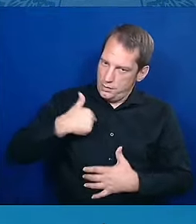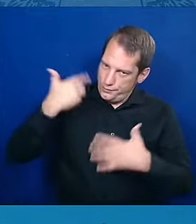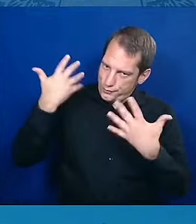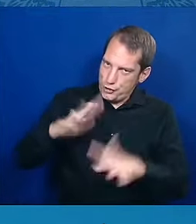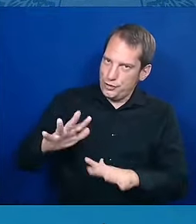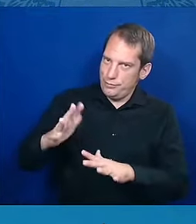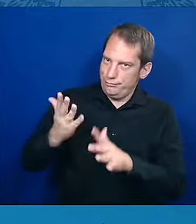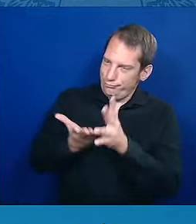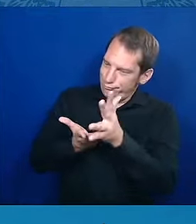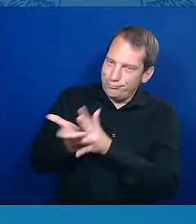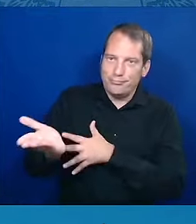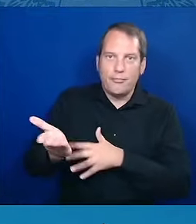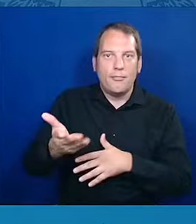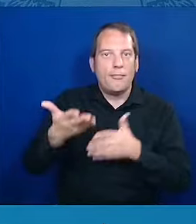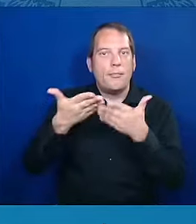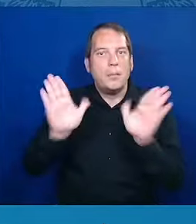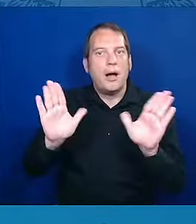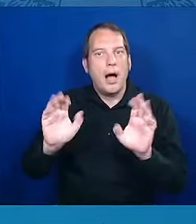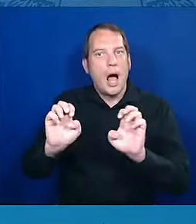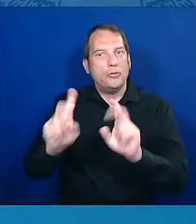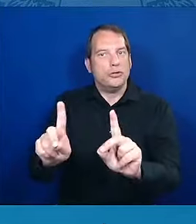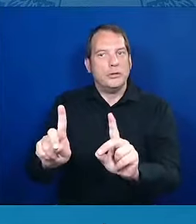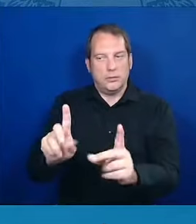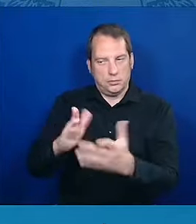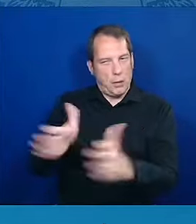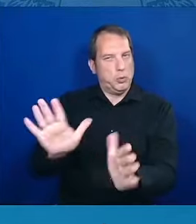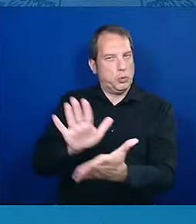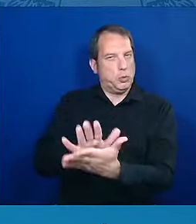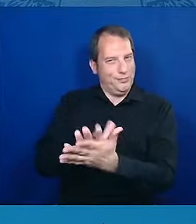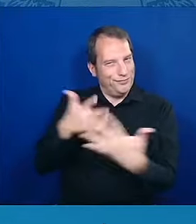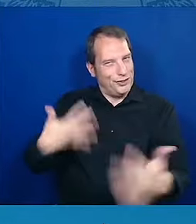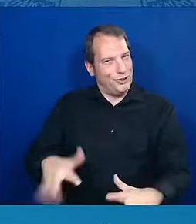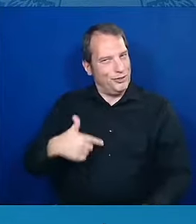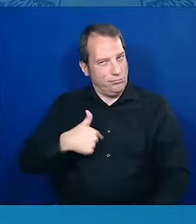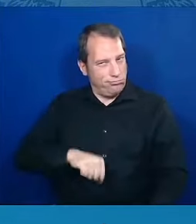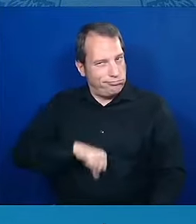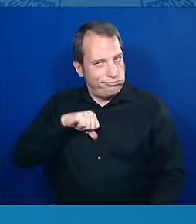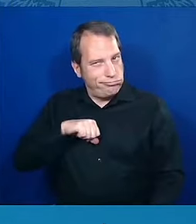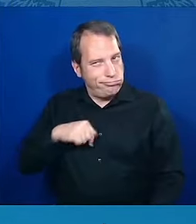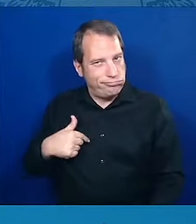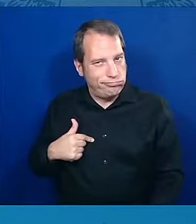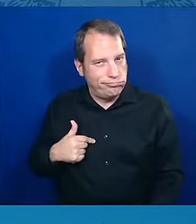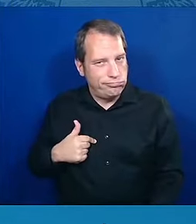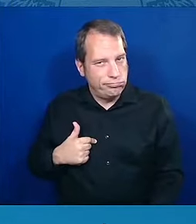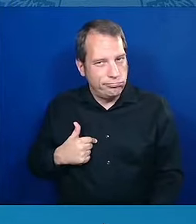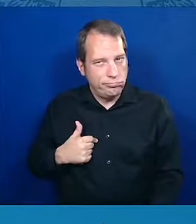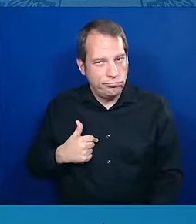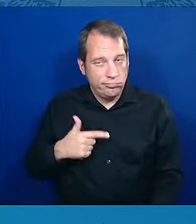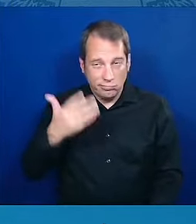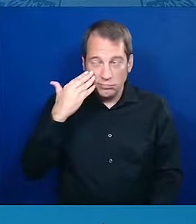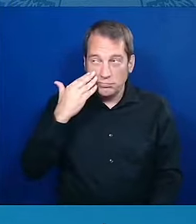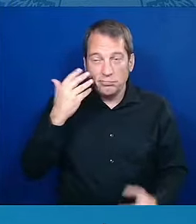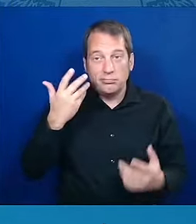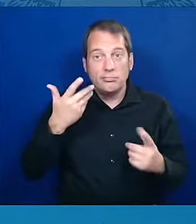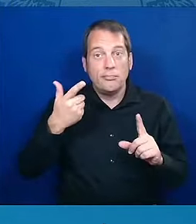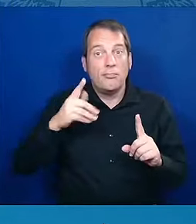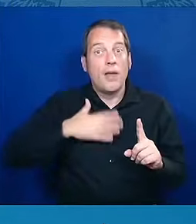Many of you know that my first grade teacher, Mrs. Frances Wilson, God rest her